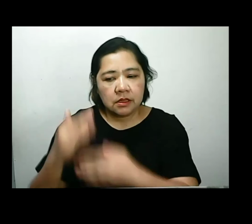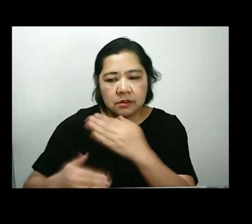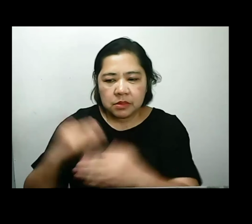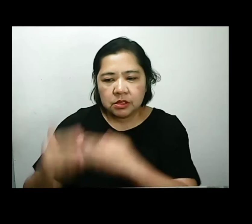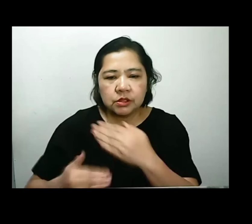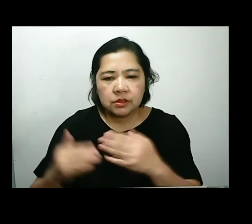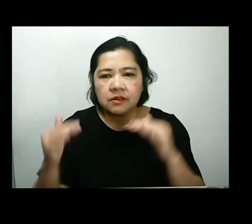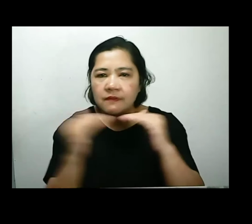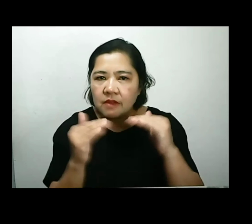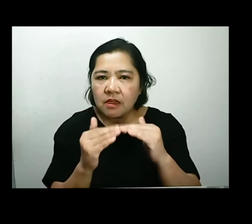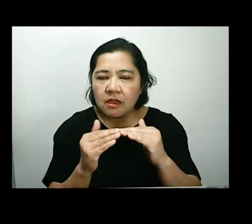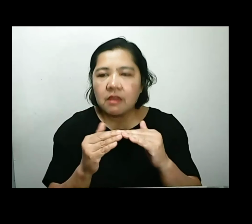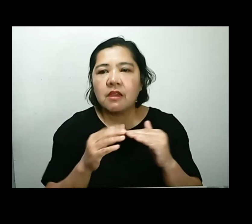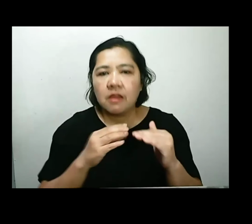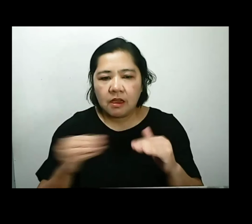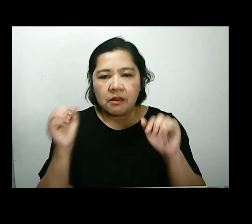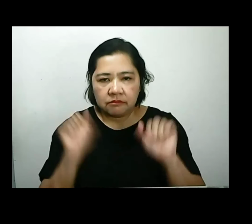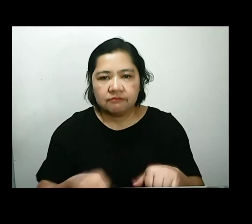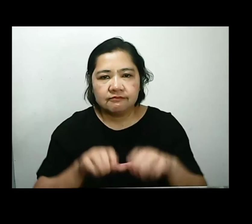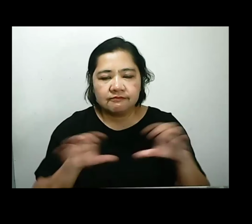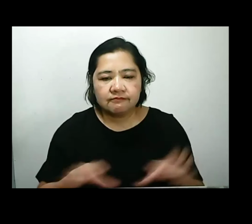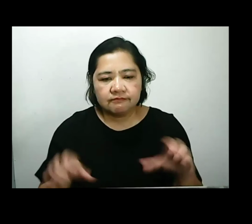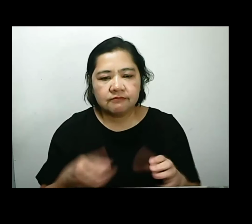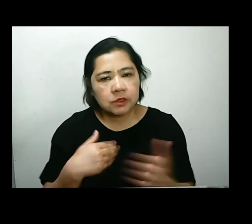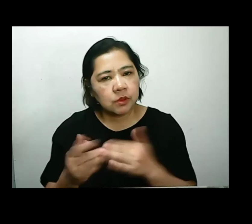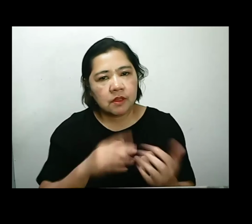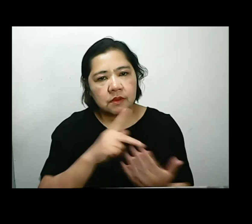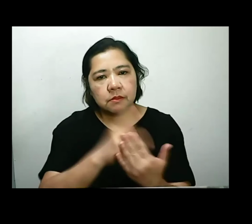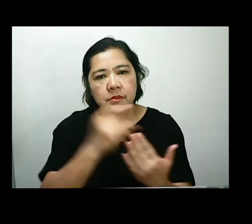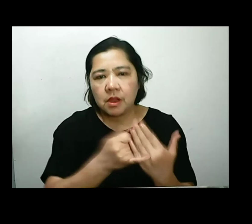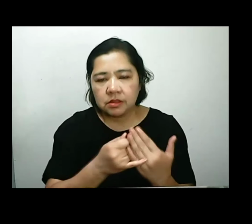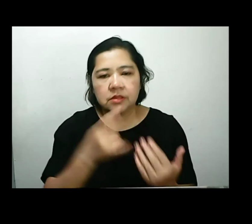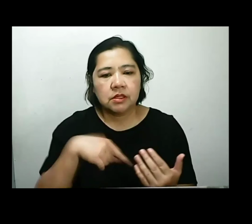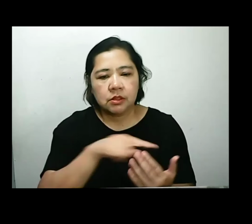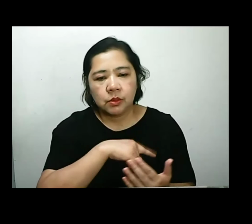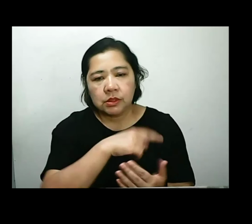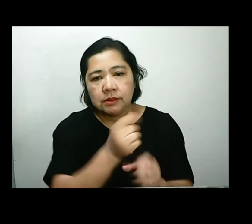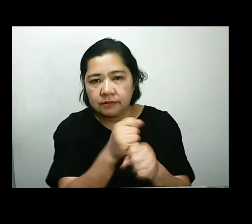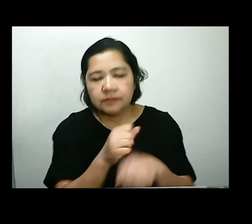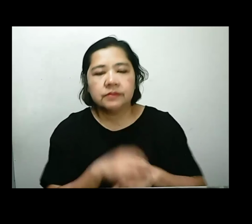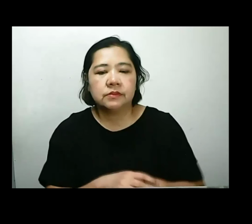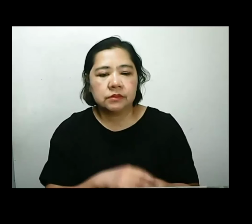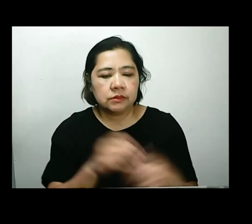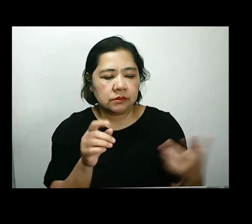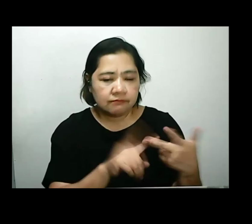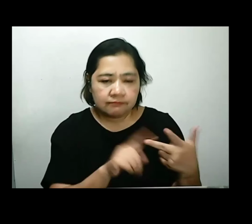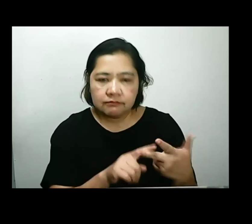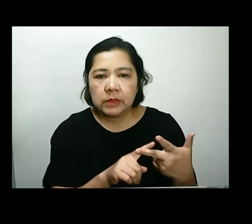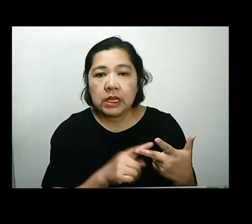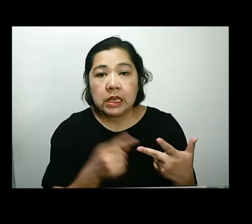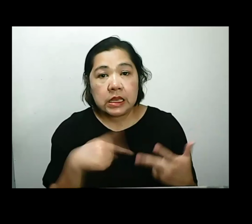and equitable in whatever project programs that we design? Number three, we basically think that if we